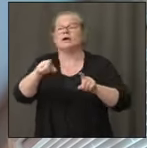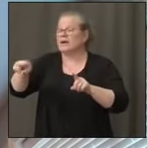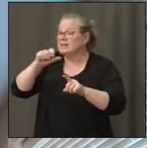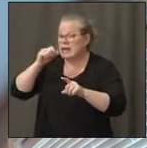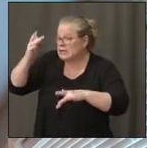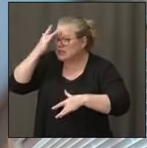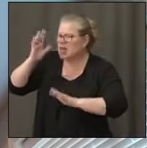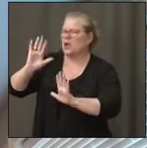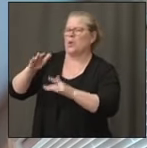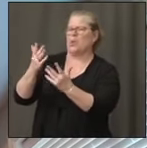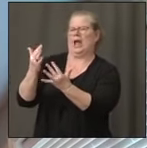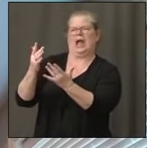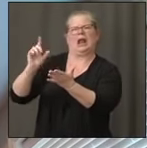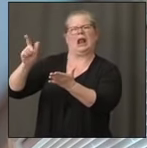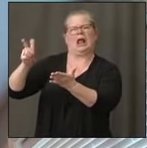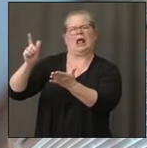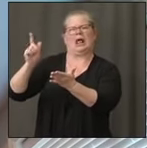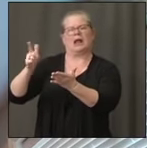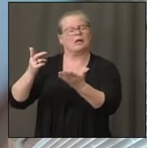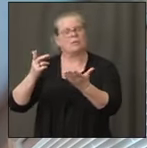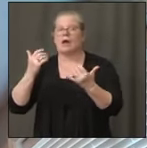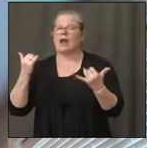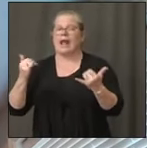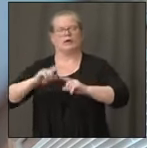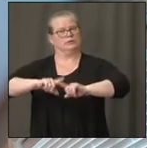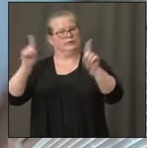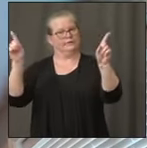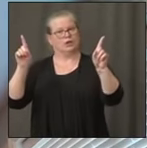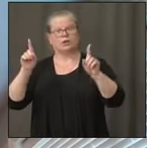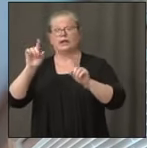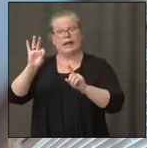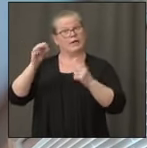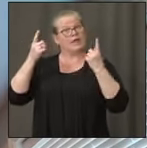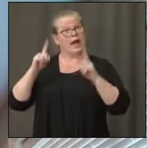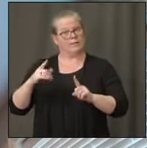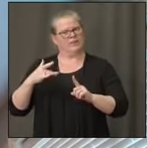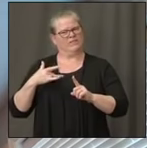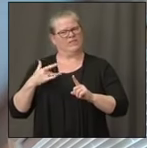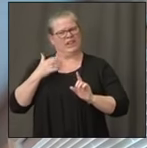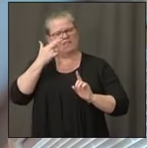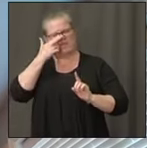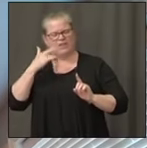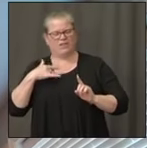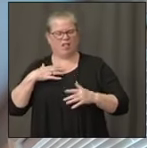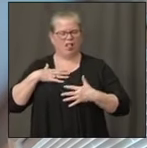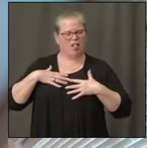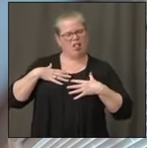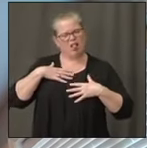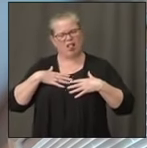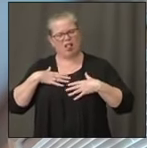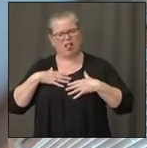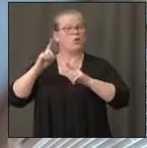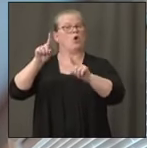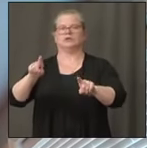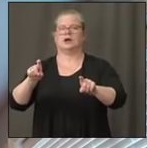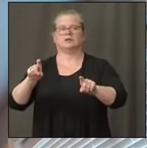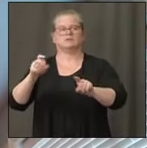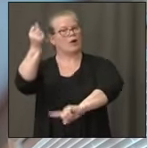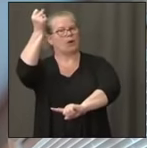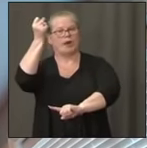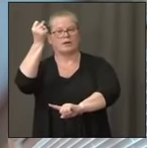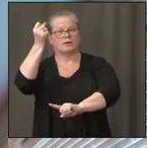And so to your point about early signals, if we, everyone who has a symptom of COVID, whether that's a